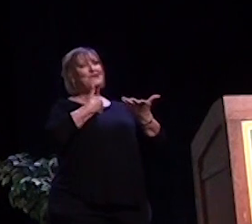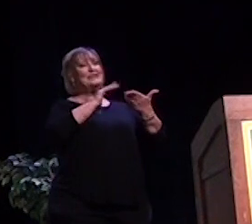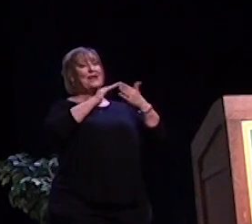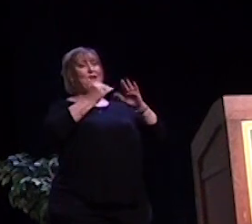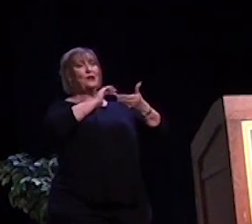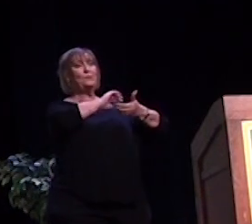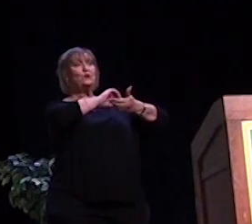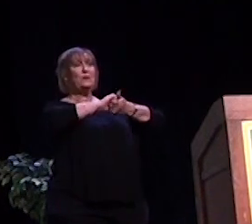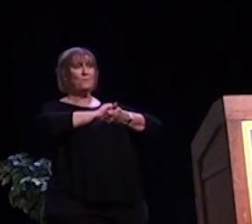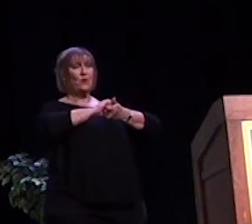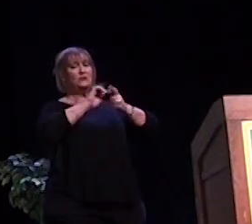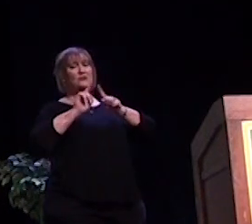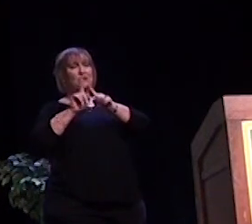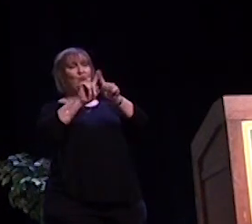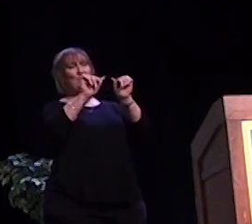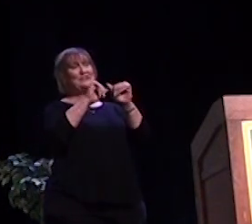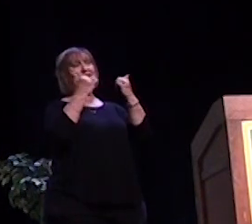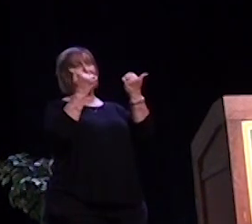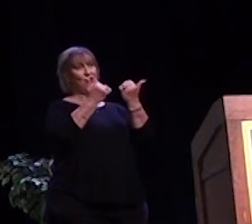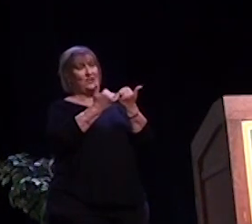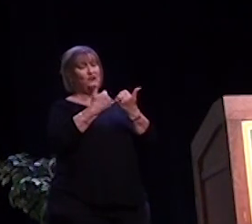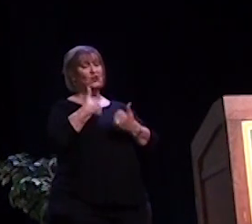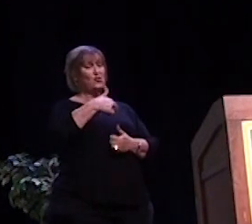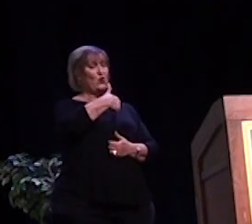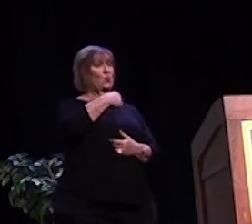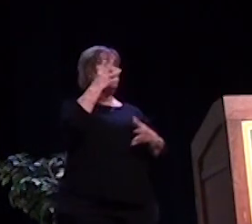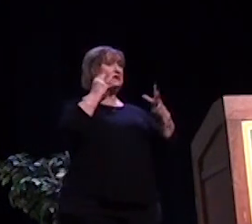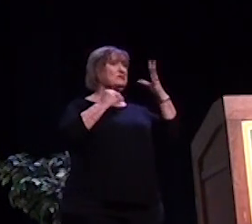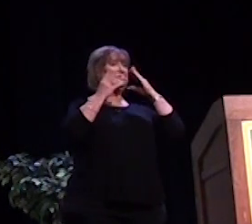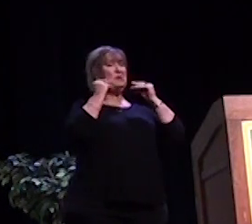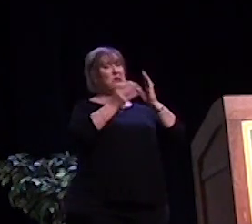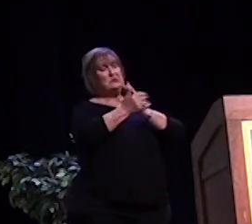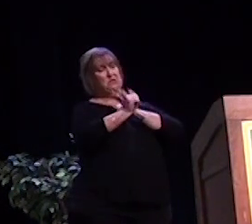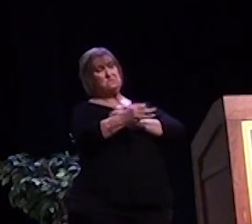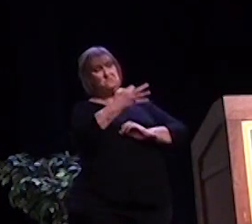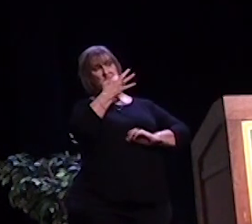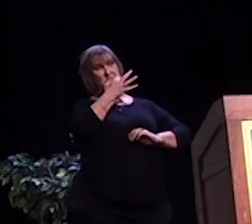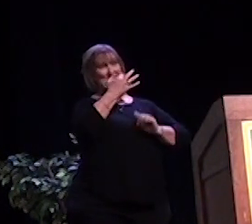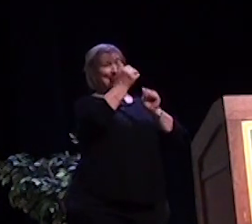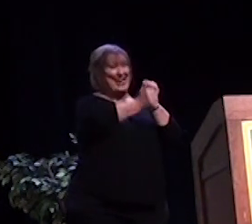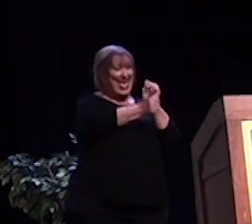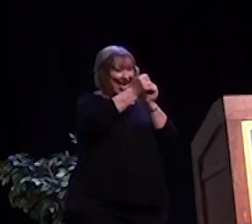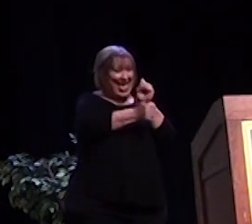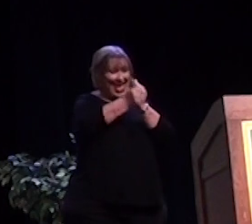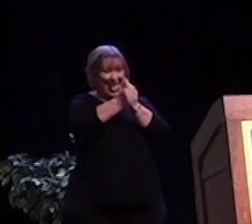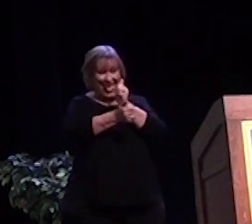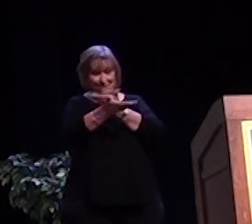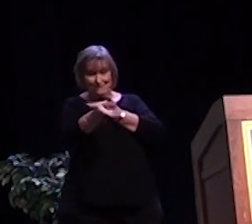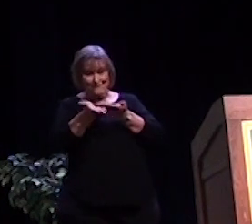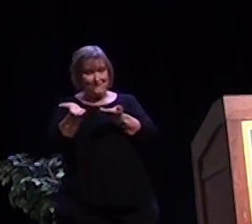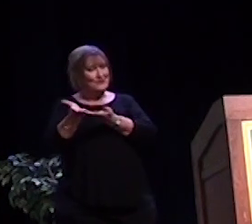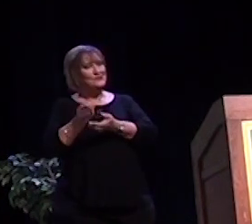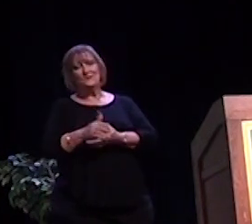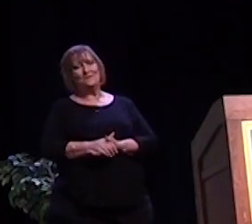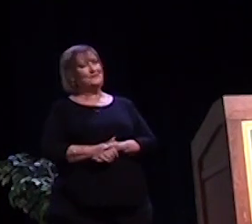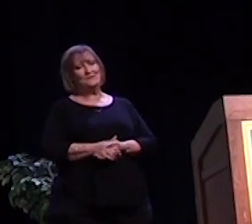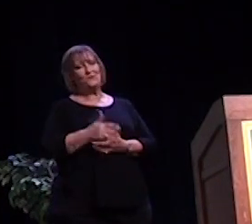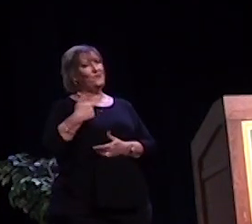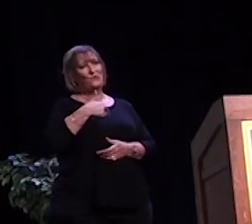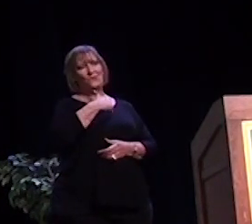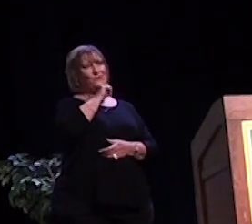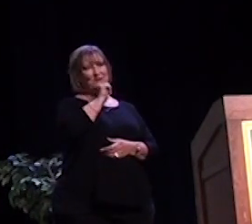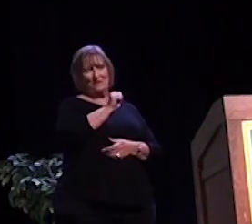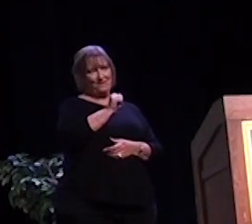develop. We're not experts in every discipline that's needed for making housing retention successful